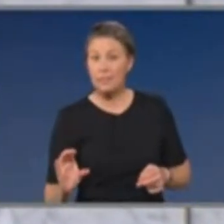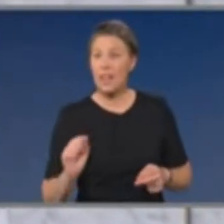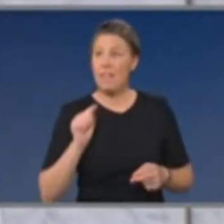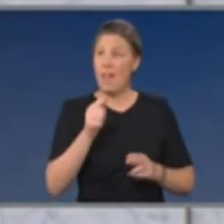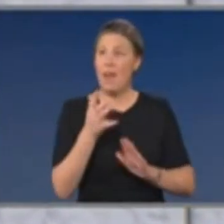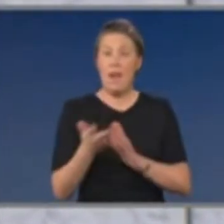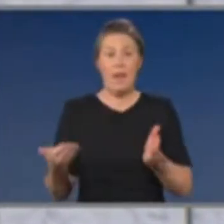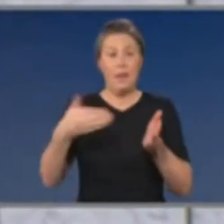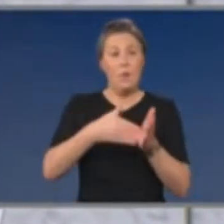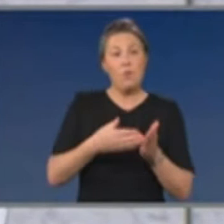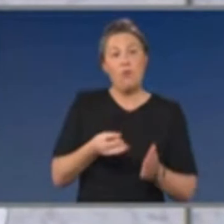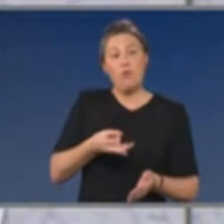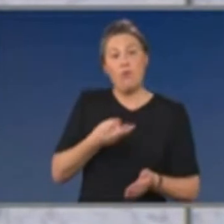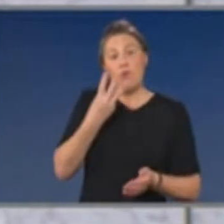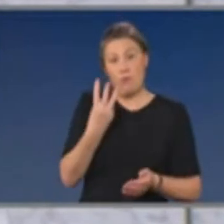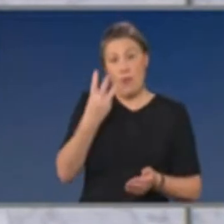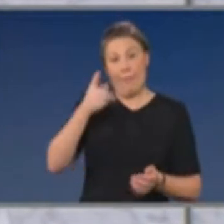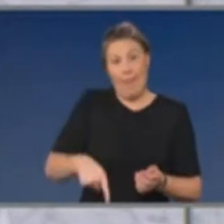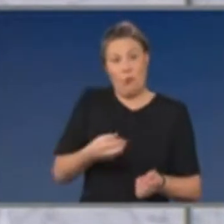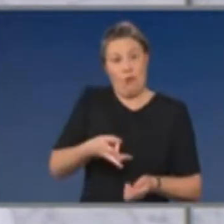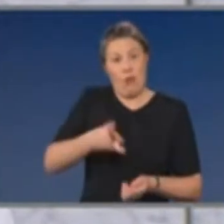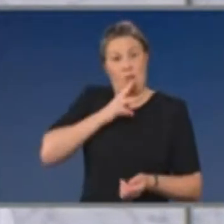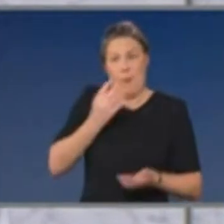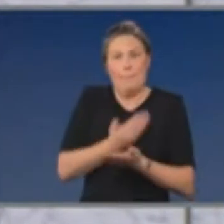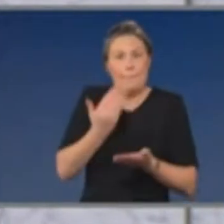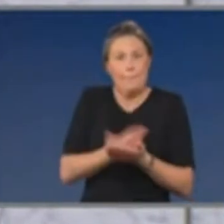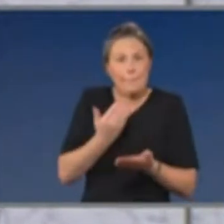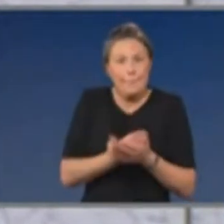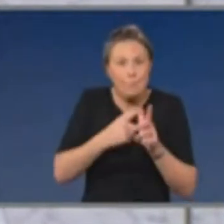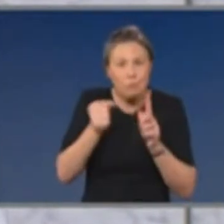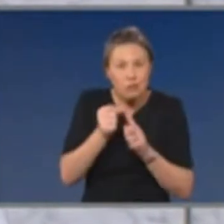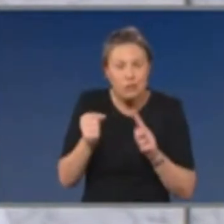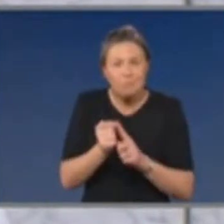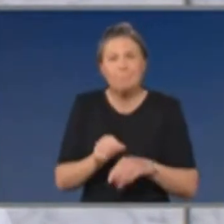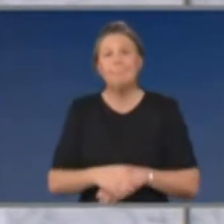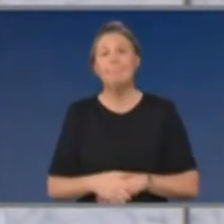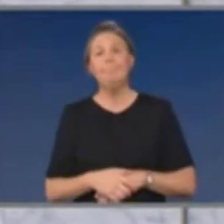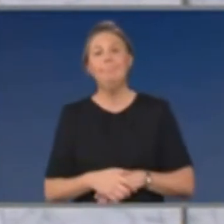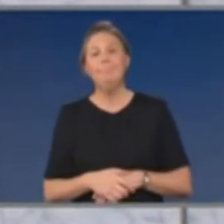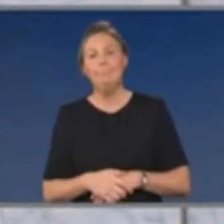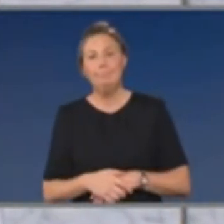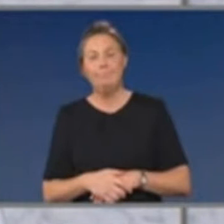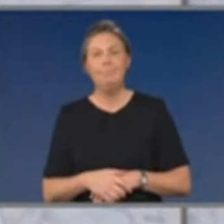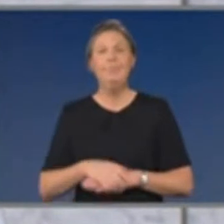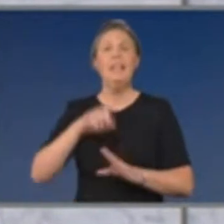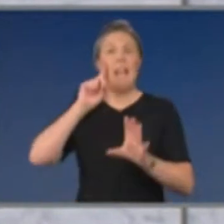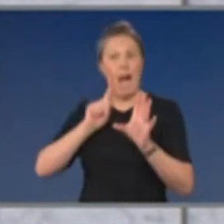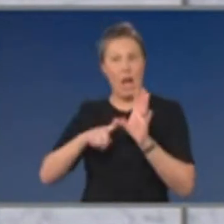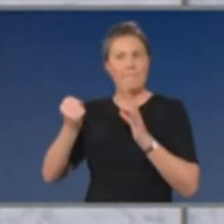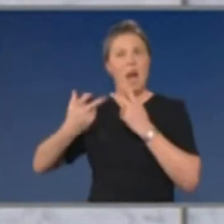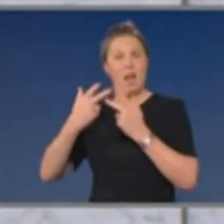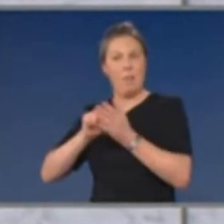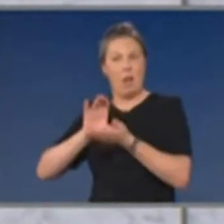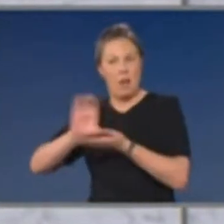3,300 places. We obviously had the incentive in terms of our election commitment last year to create an additional 80,000 places.